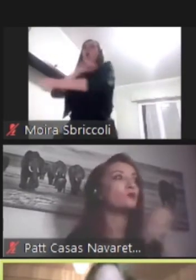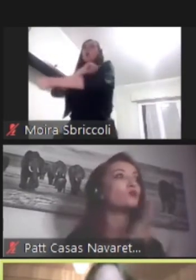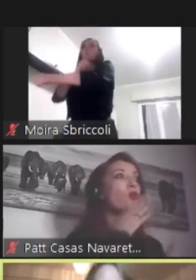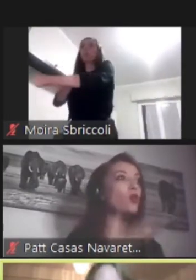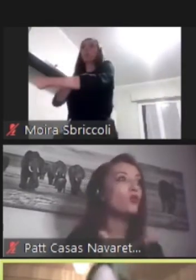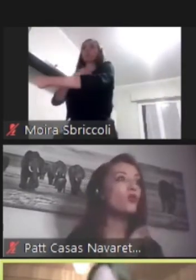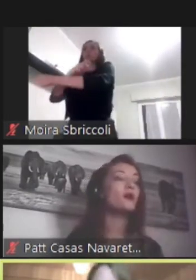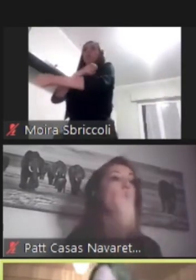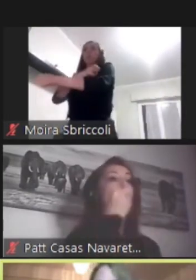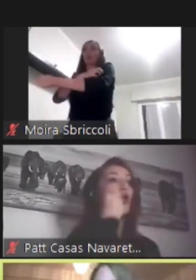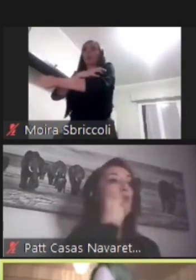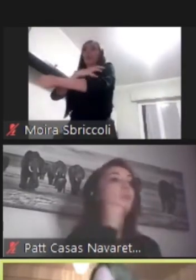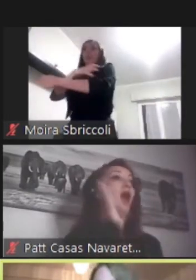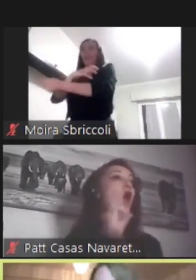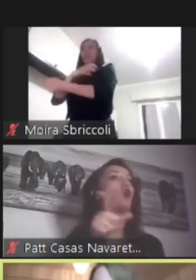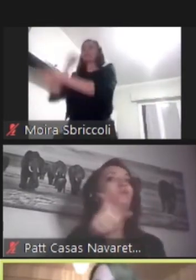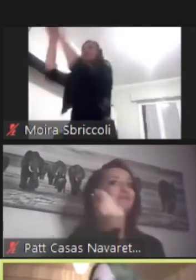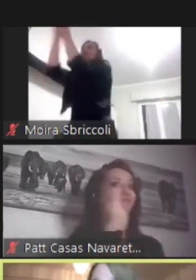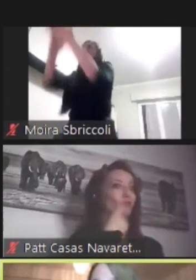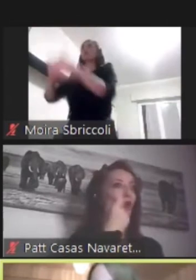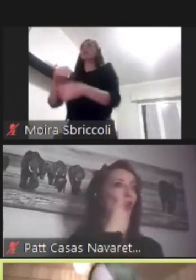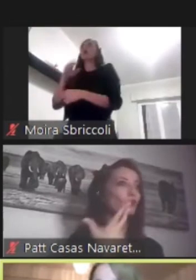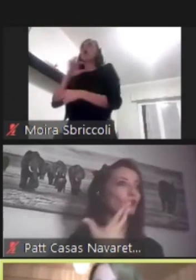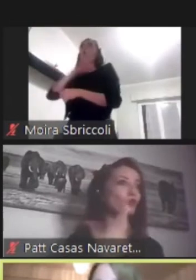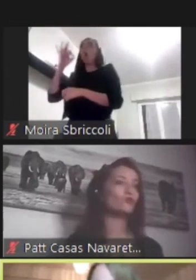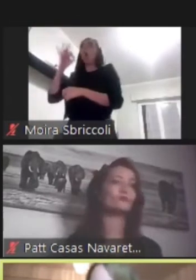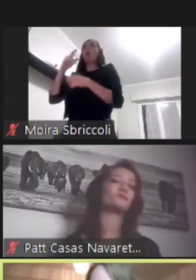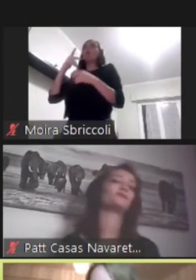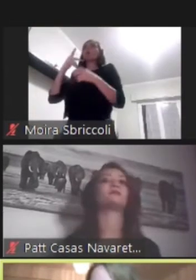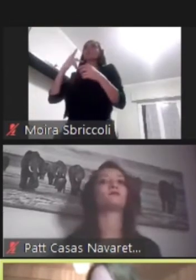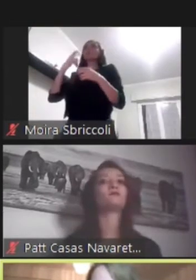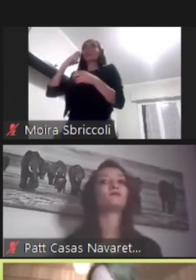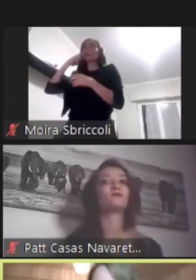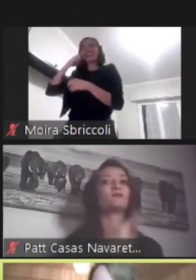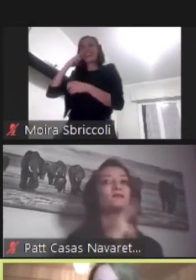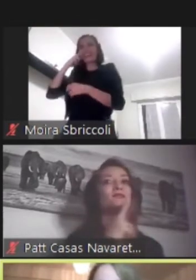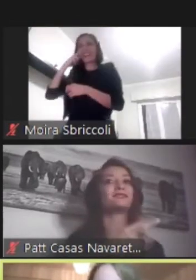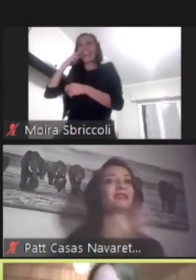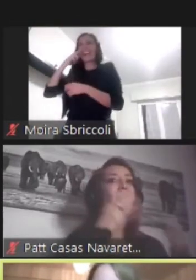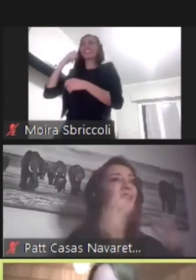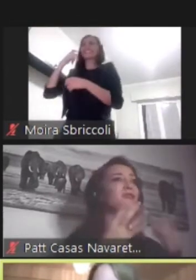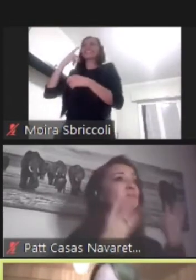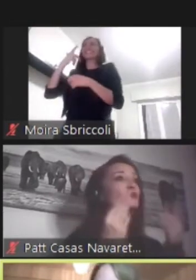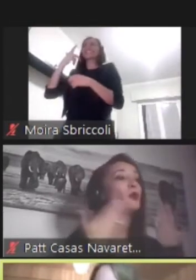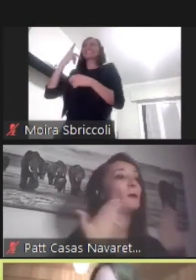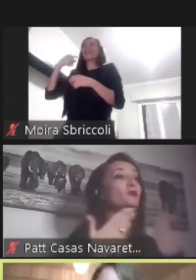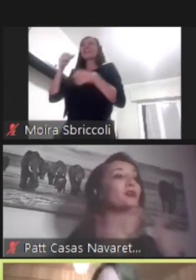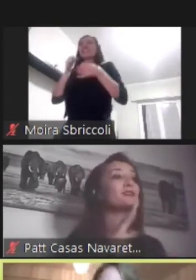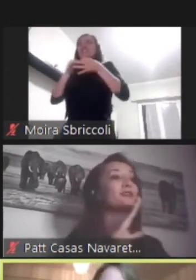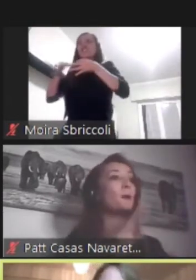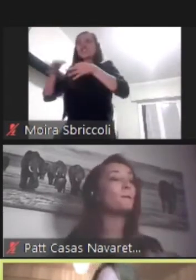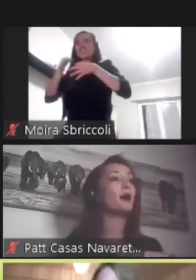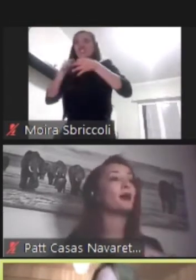across the cells to be used to burn for energy. So it's really good